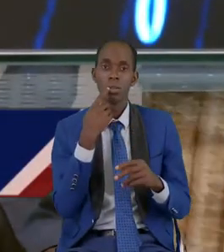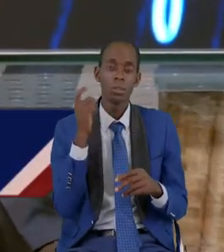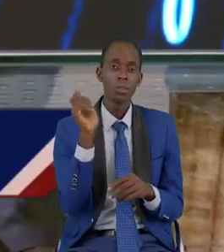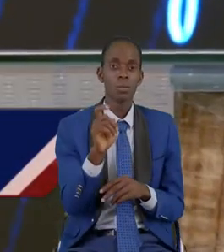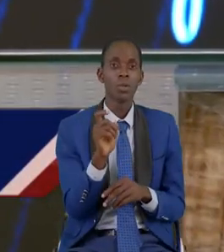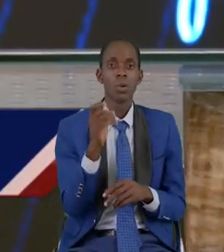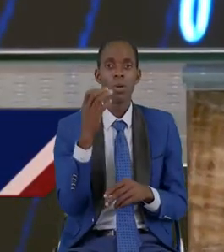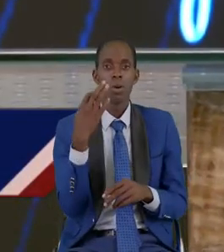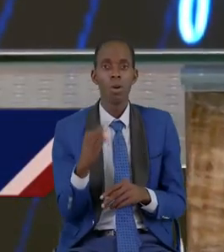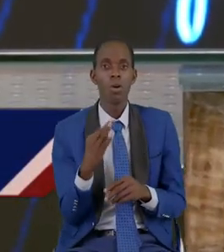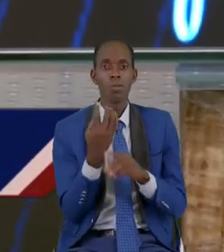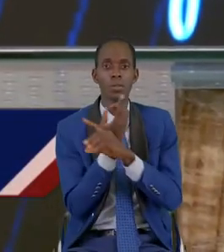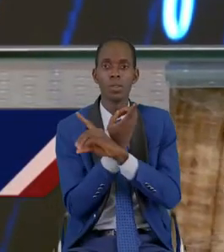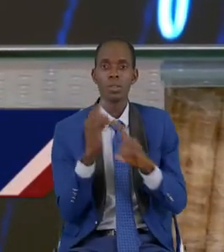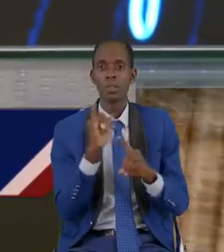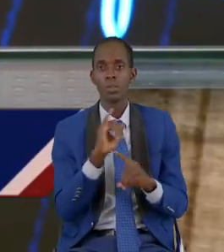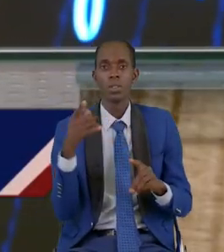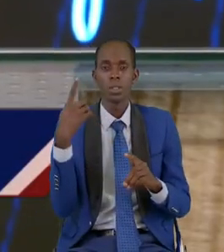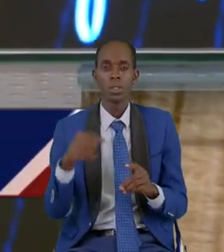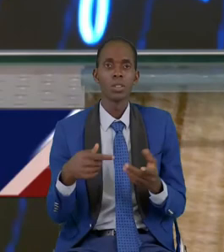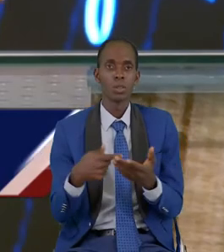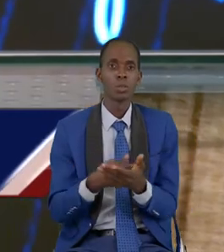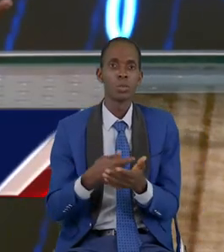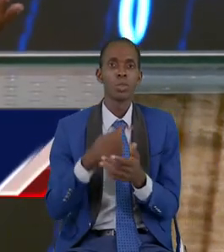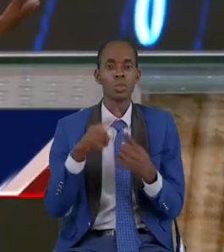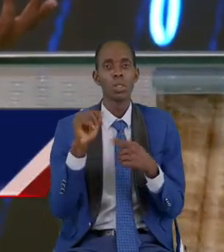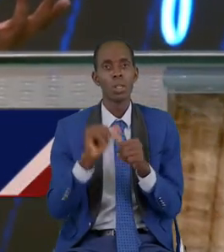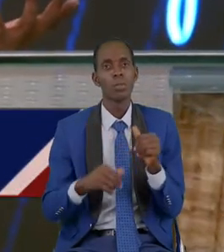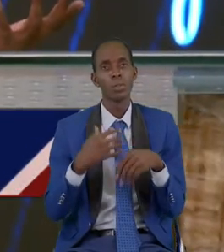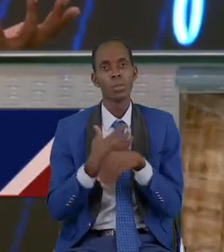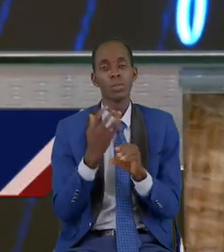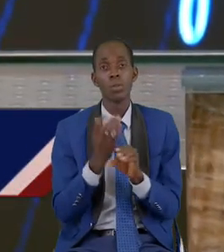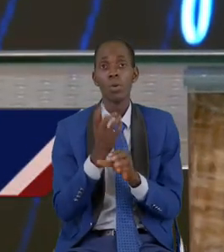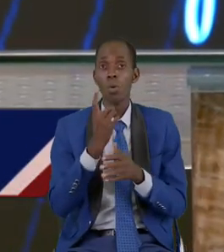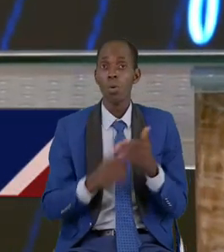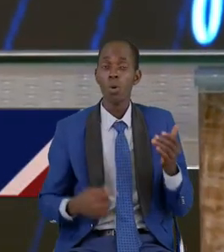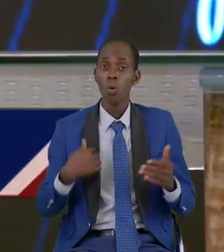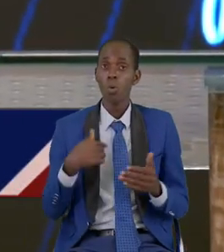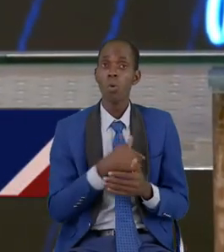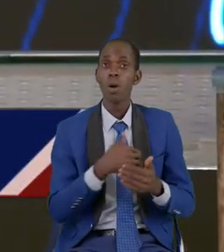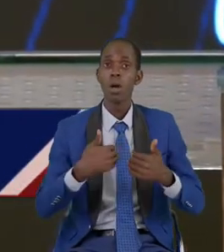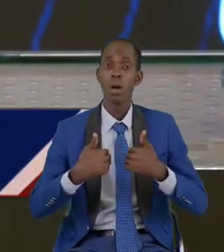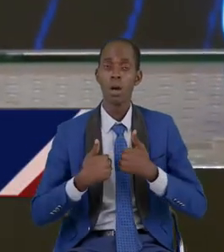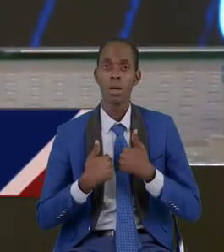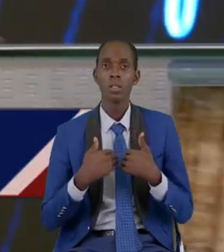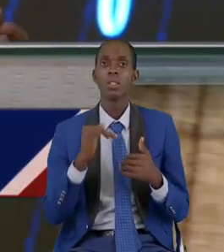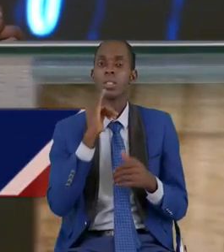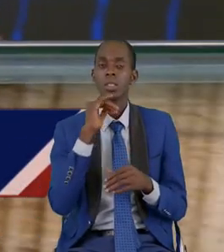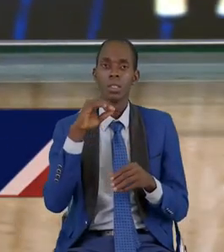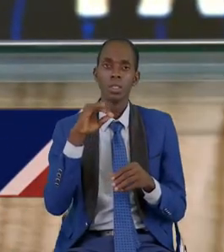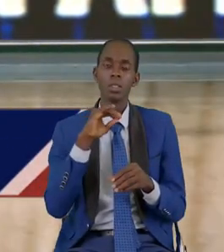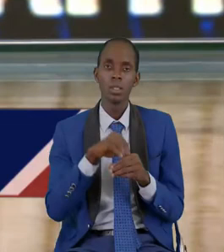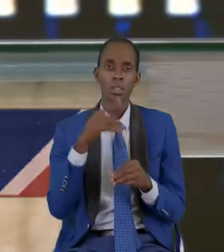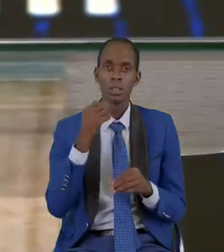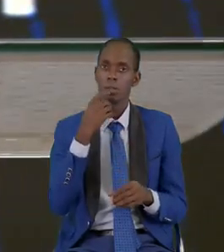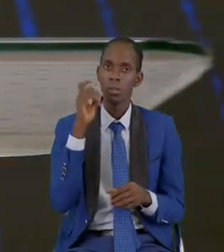the gospel to every creature. What we have is a decree. What we have